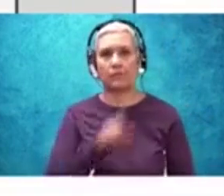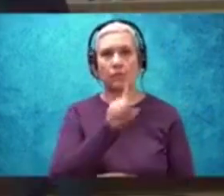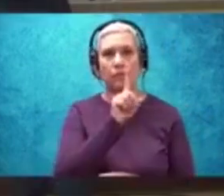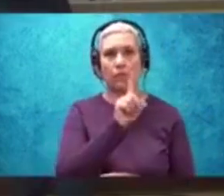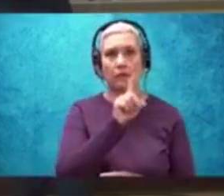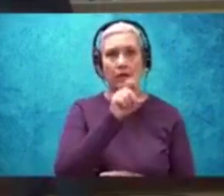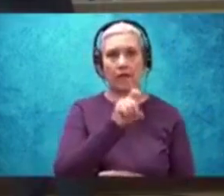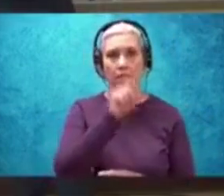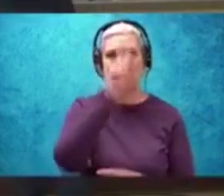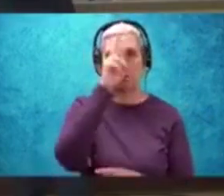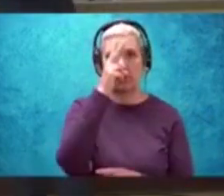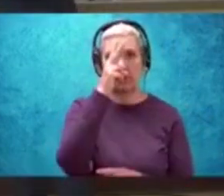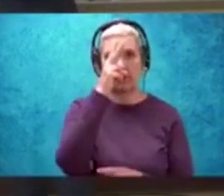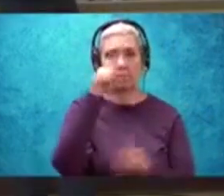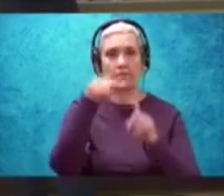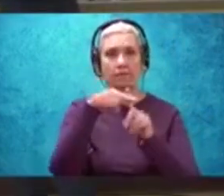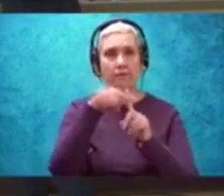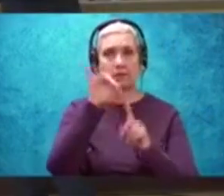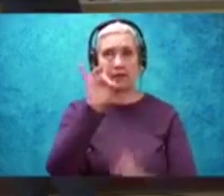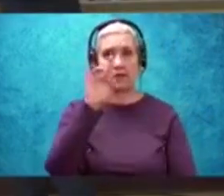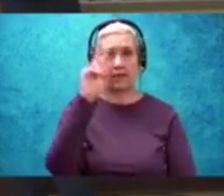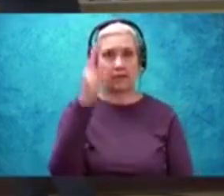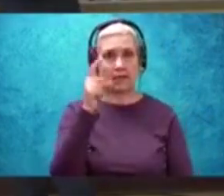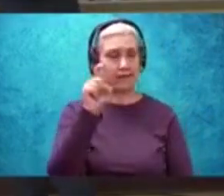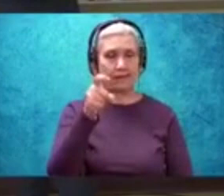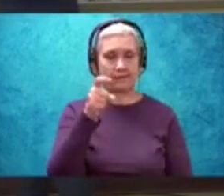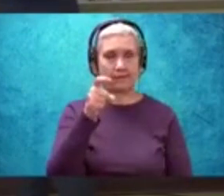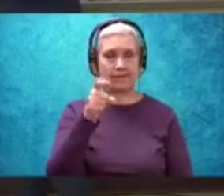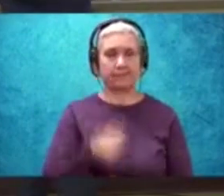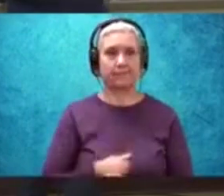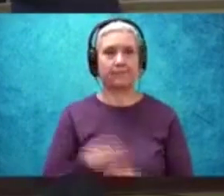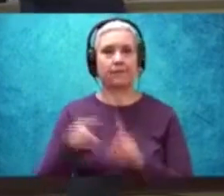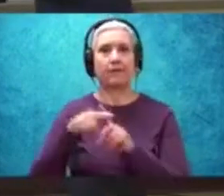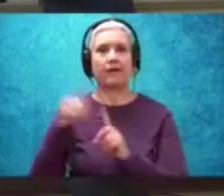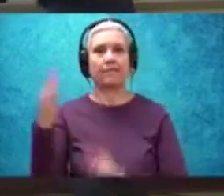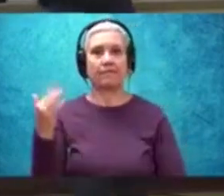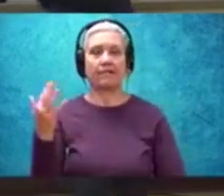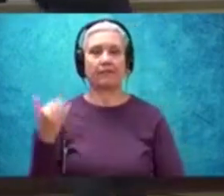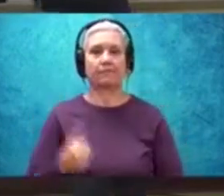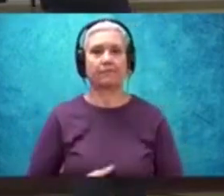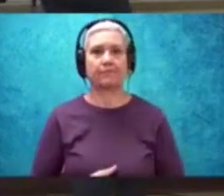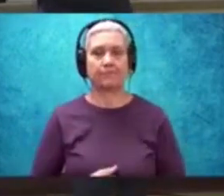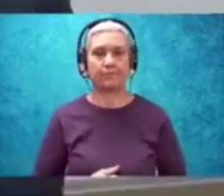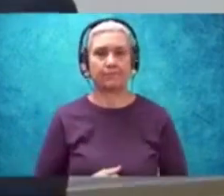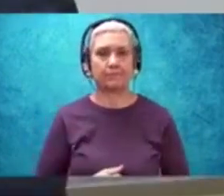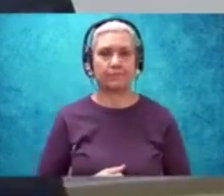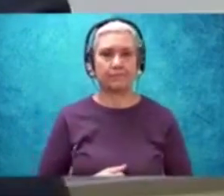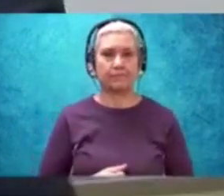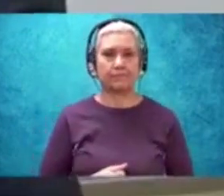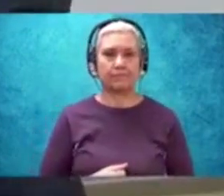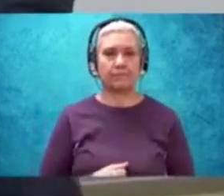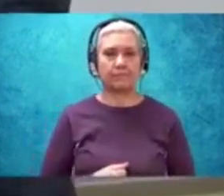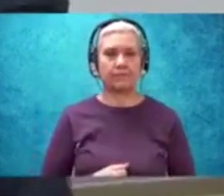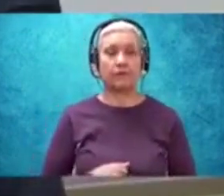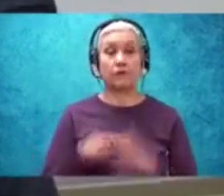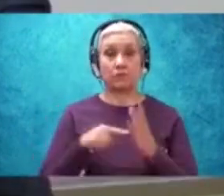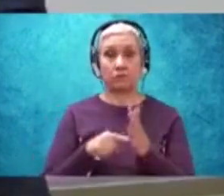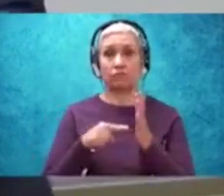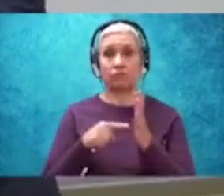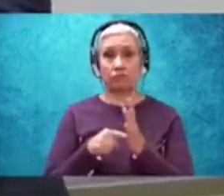squared plus 8x plus 15. So I'm going to sketch out this area model.